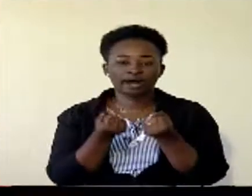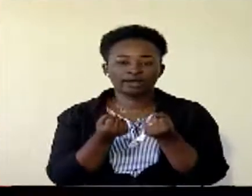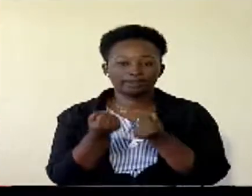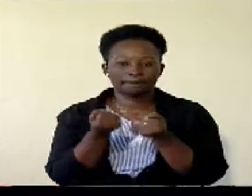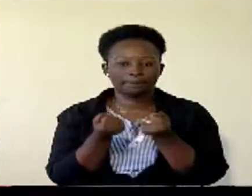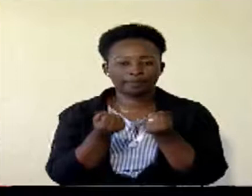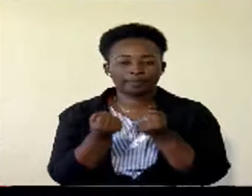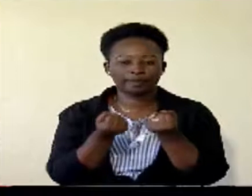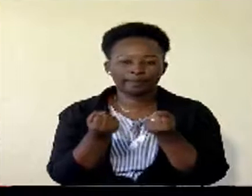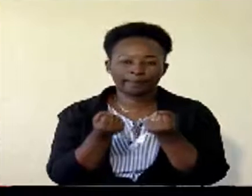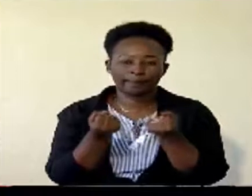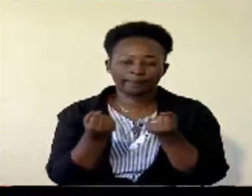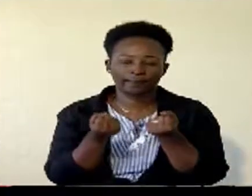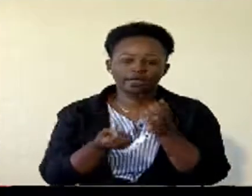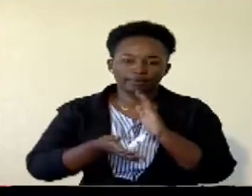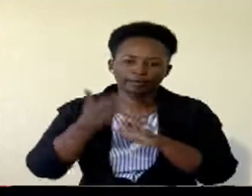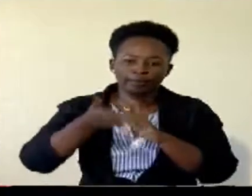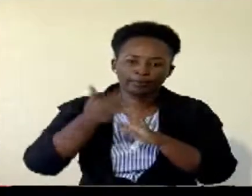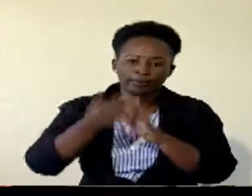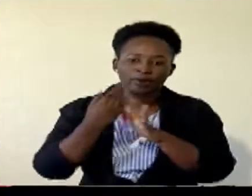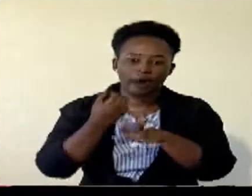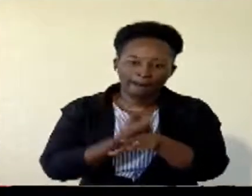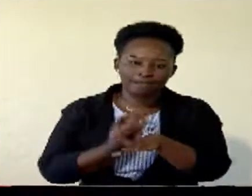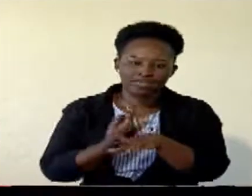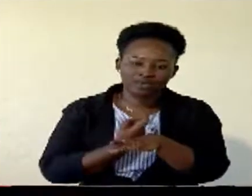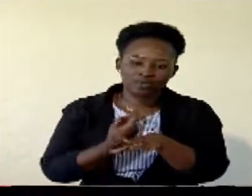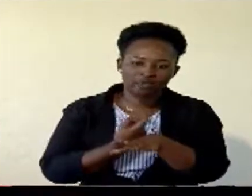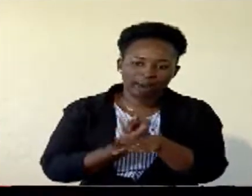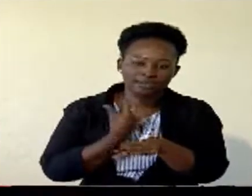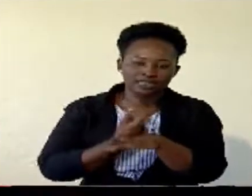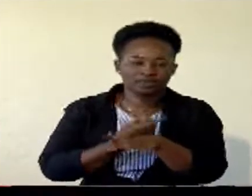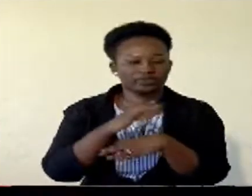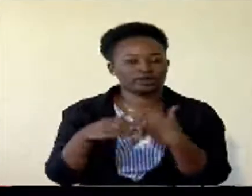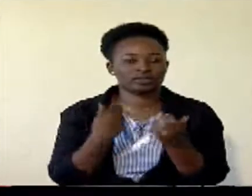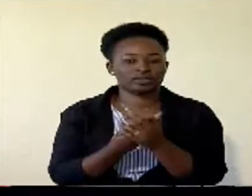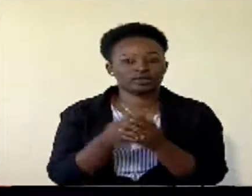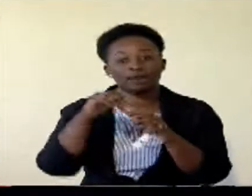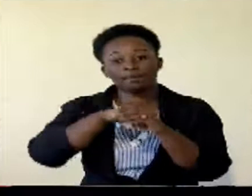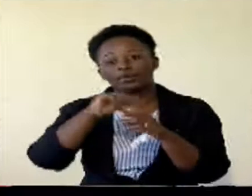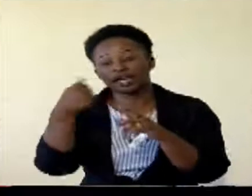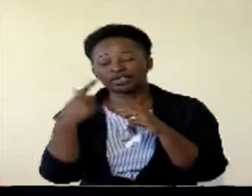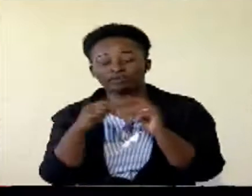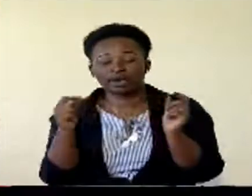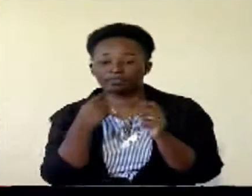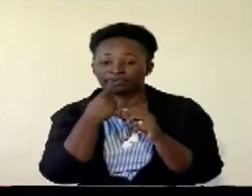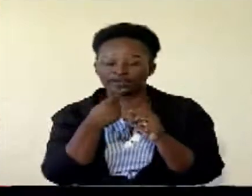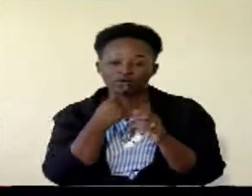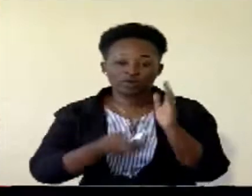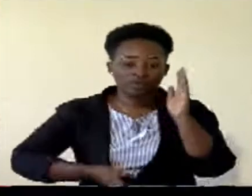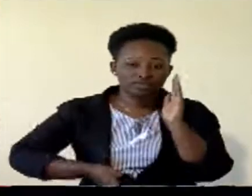faster every second. In other words, someone can say the